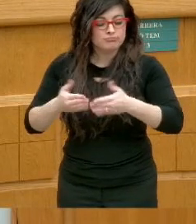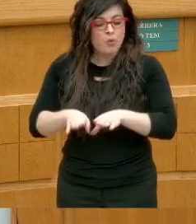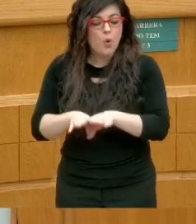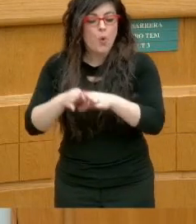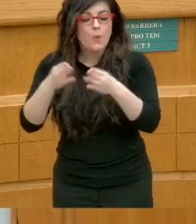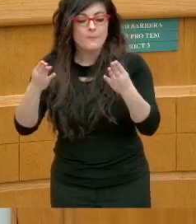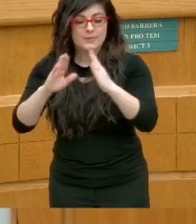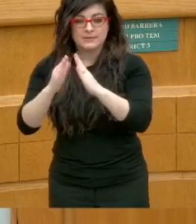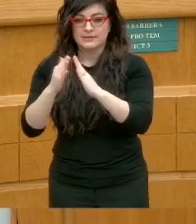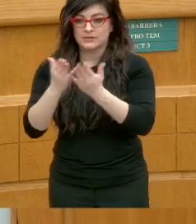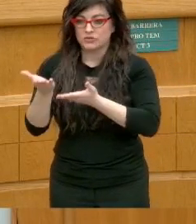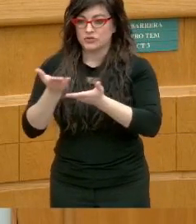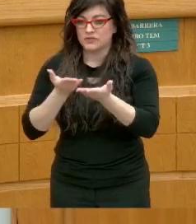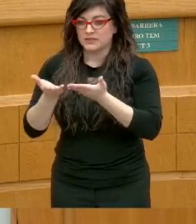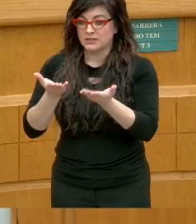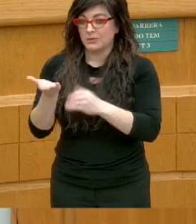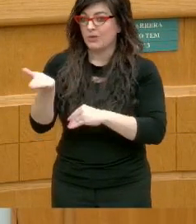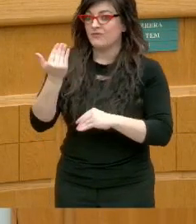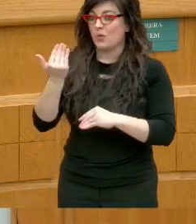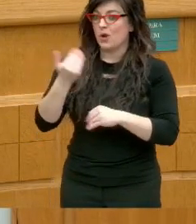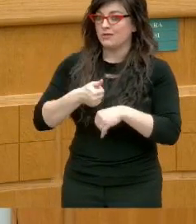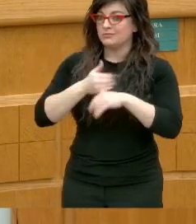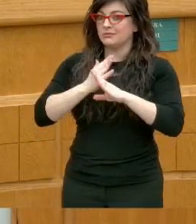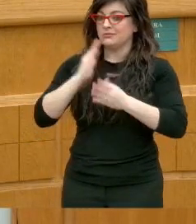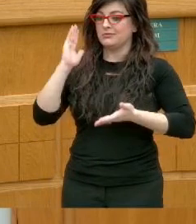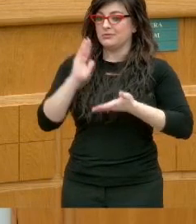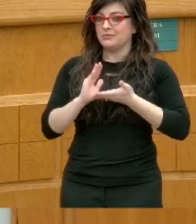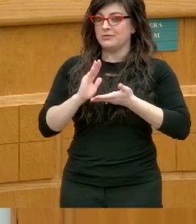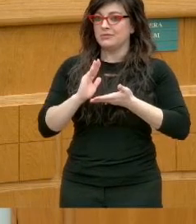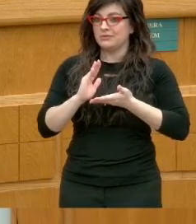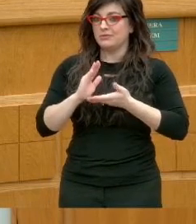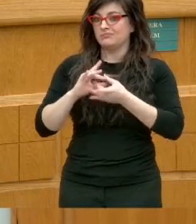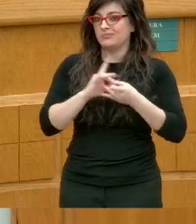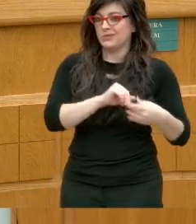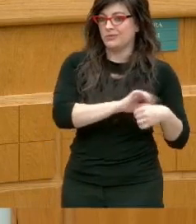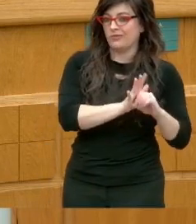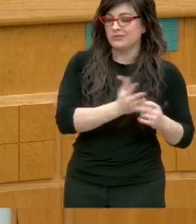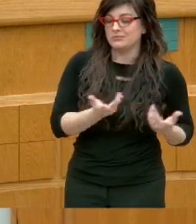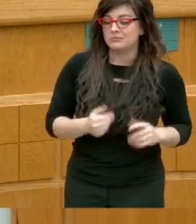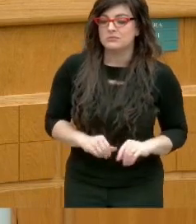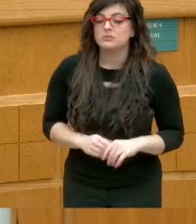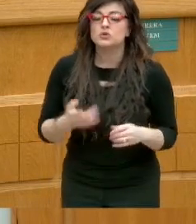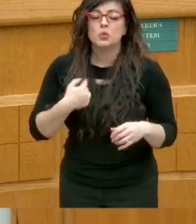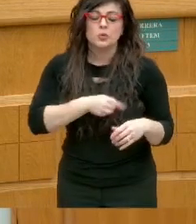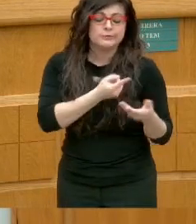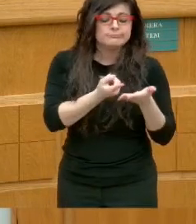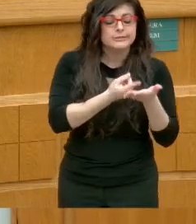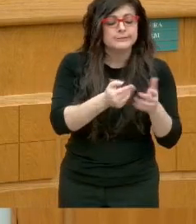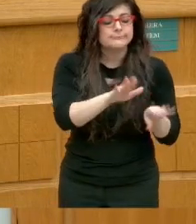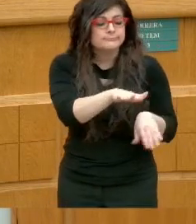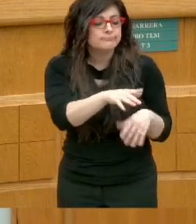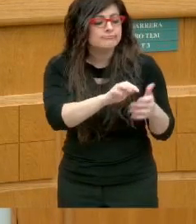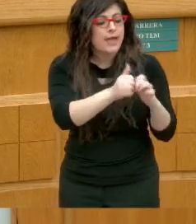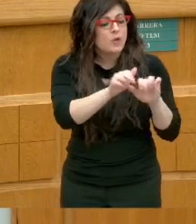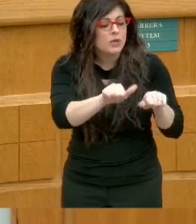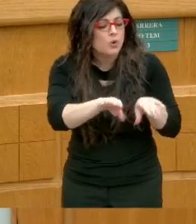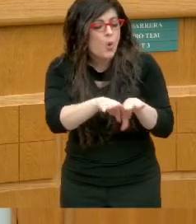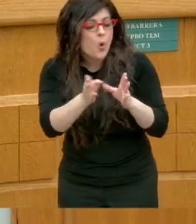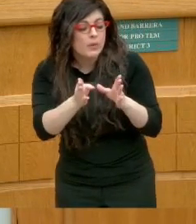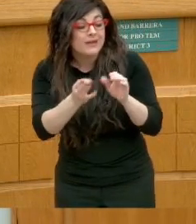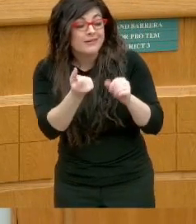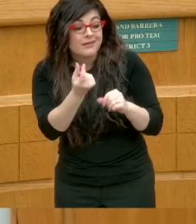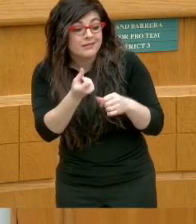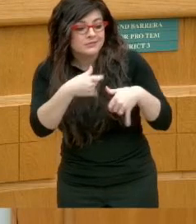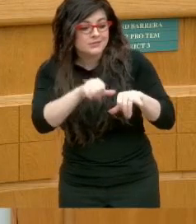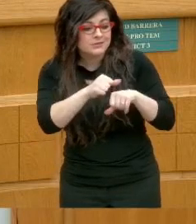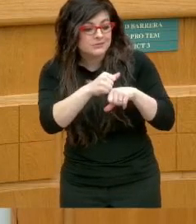modified because of COVID-19. So basically we said, okay, how are we going to reopen so that, one, we're safe, not only for the